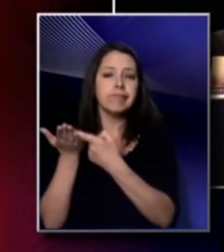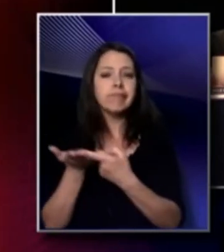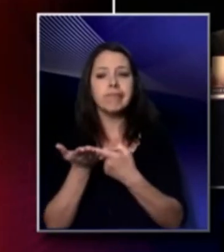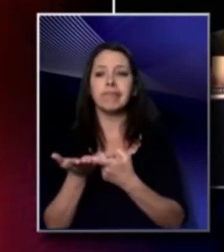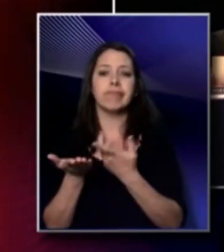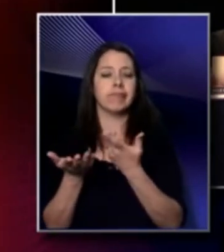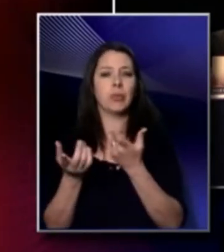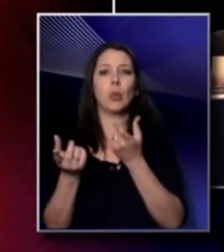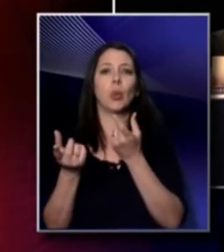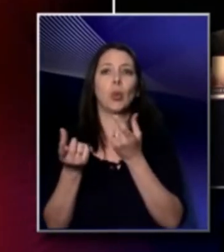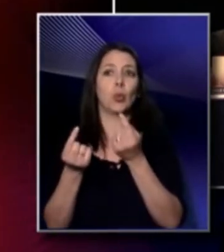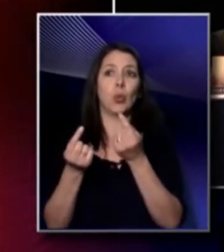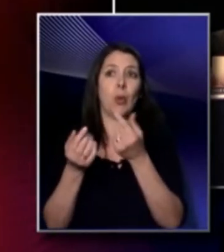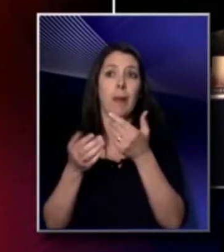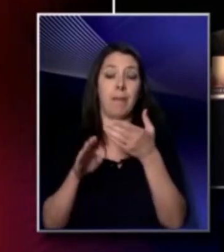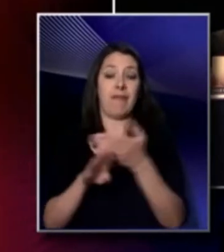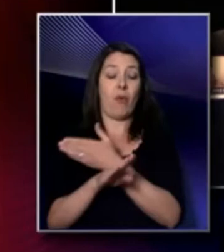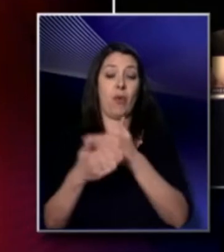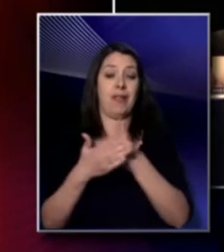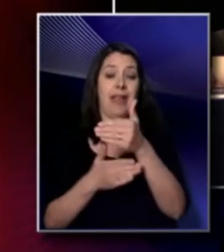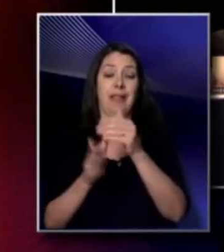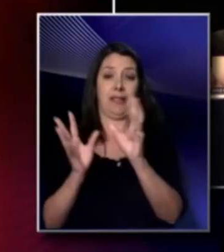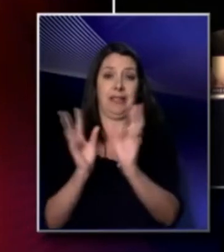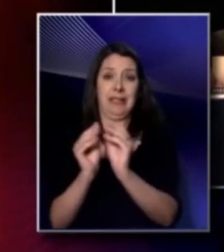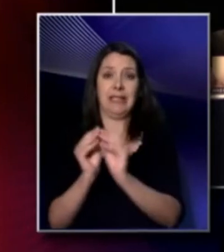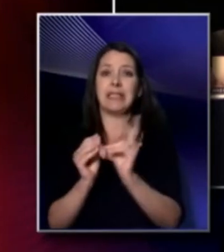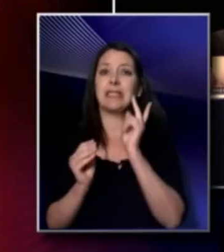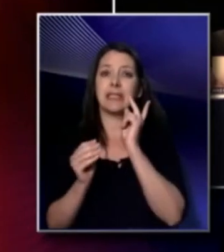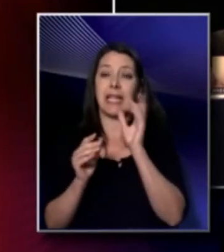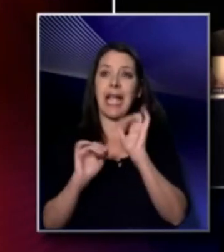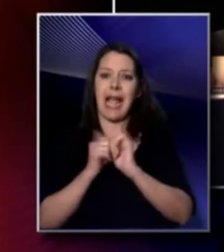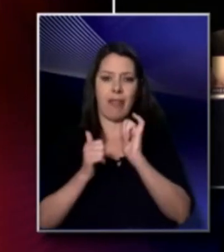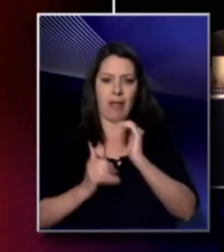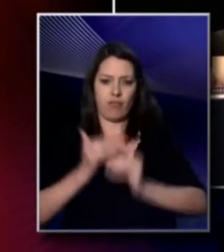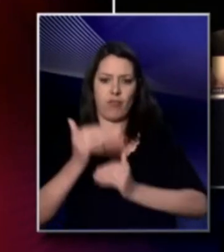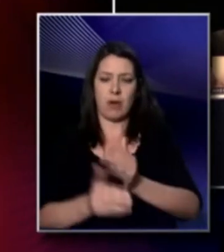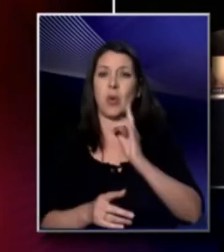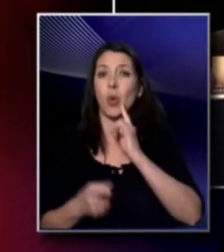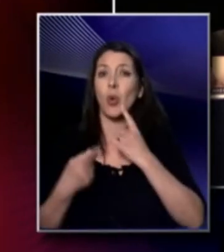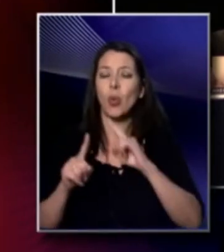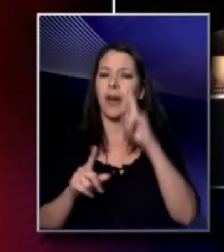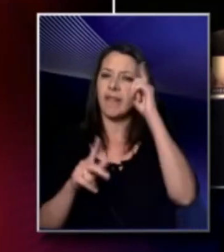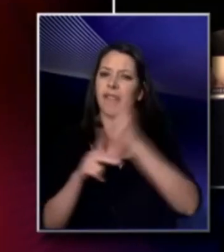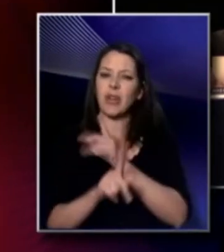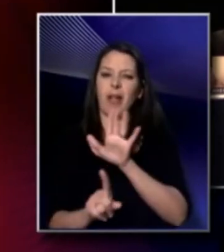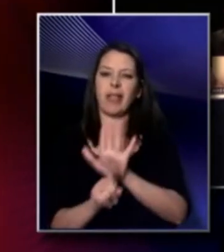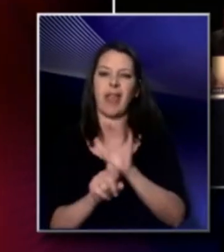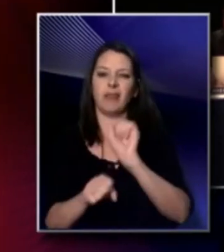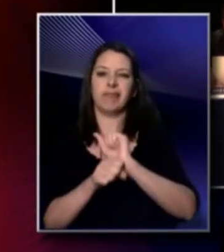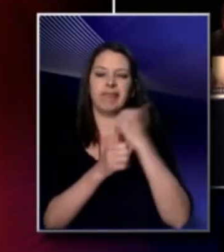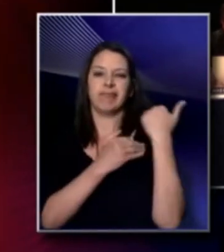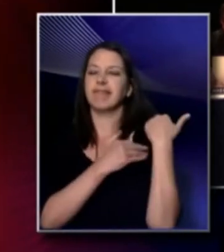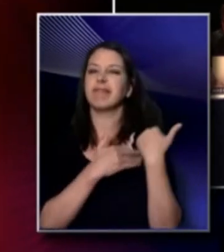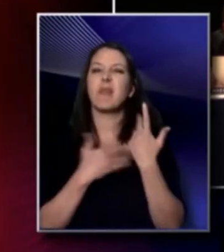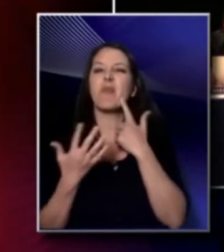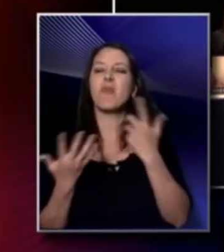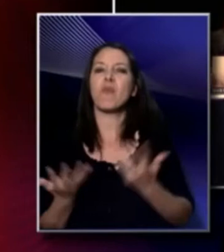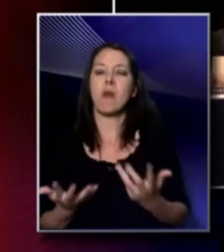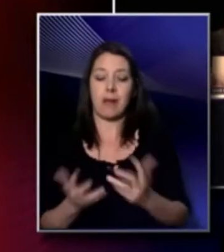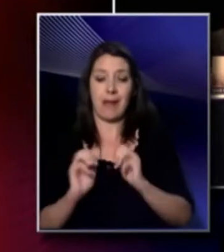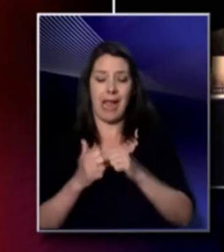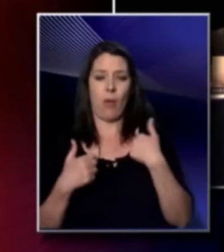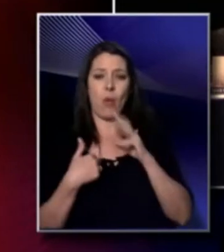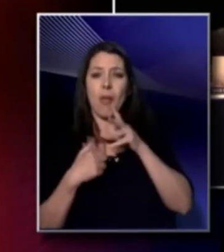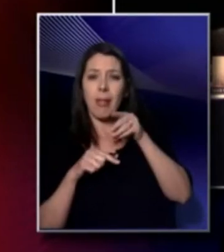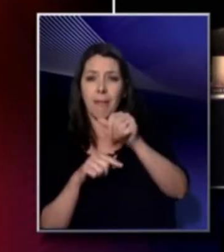can take it by the next time the board gets together. That would be, you know, figuring out what they do, who that could be, how we could pay for it,